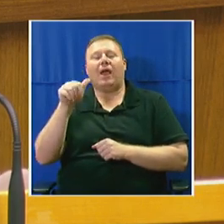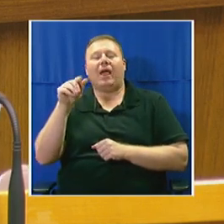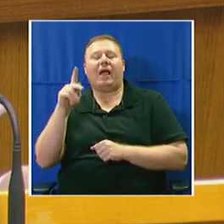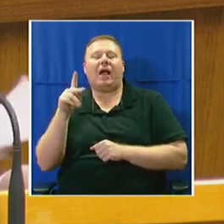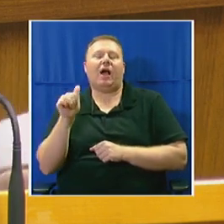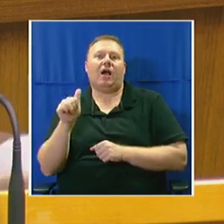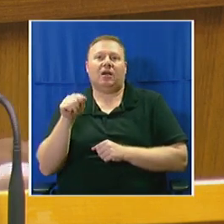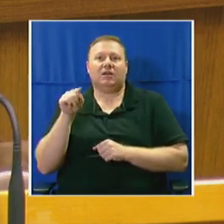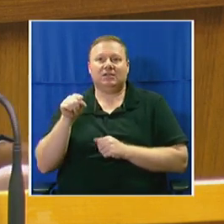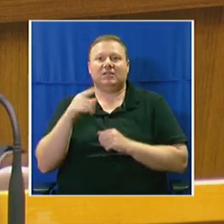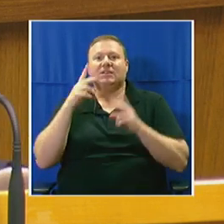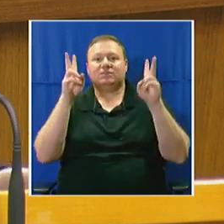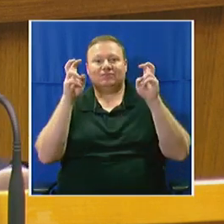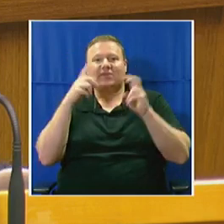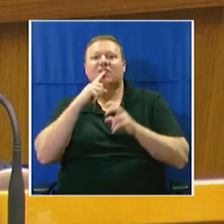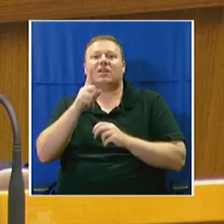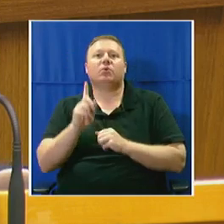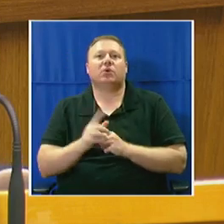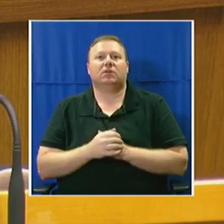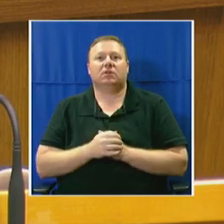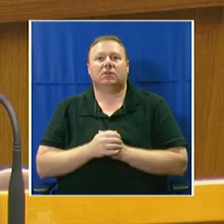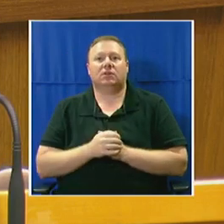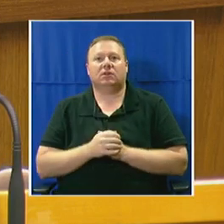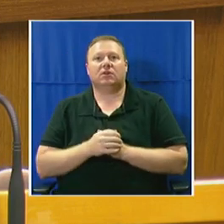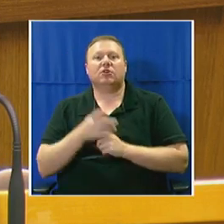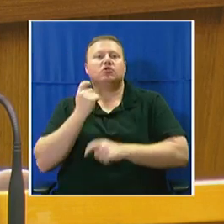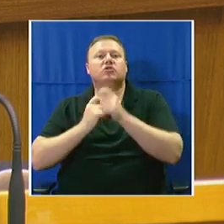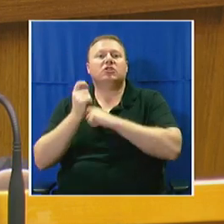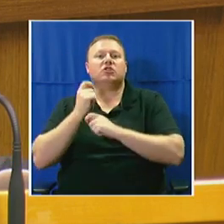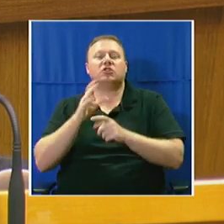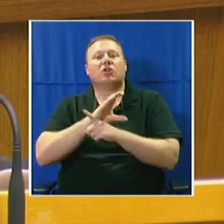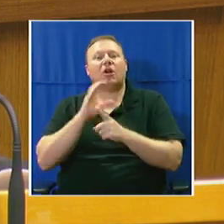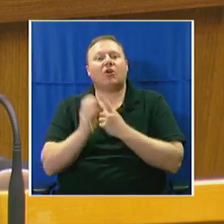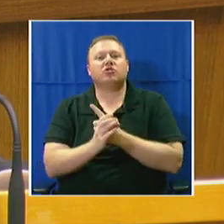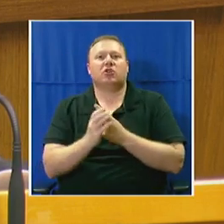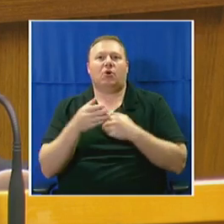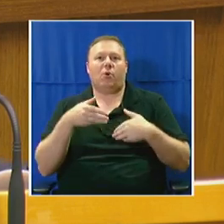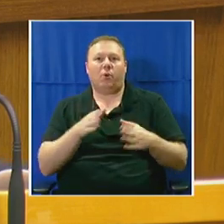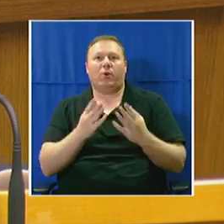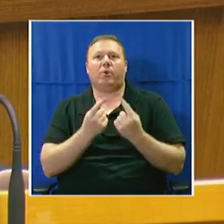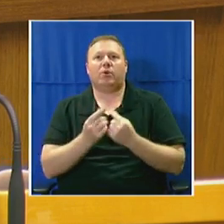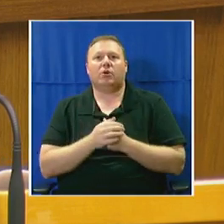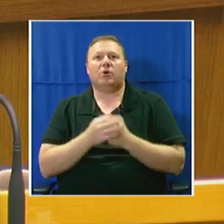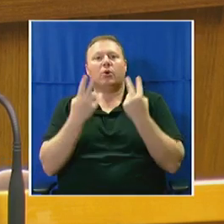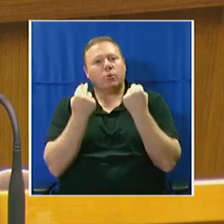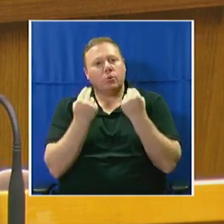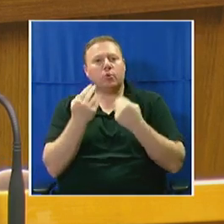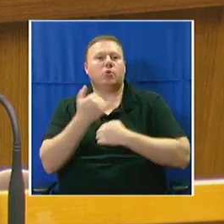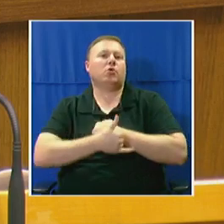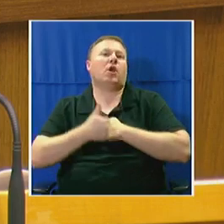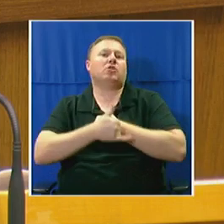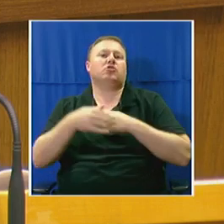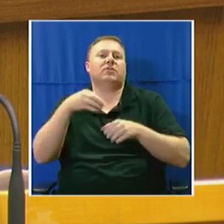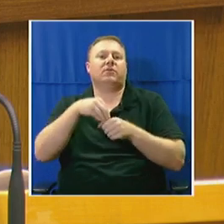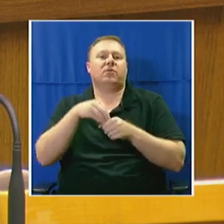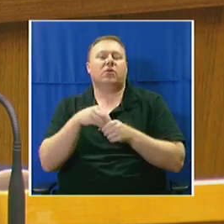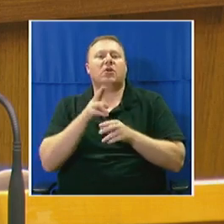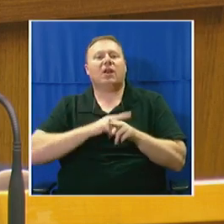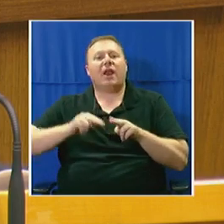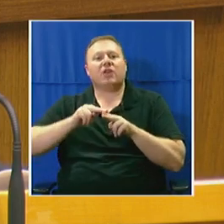depend the poverty and the cycle of poverty in society a gender based activist and advocate of high court MJ